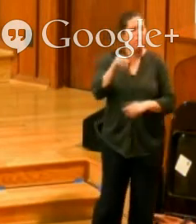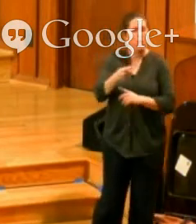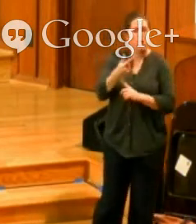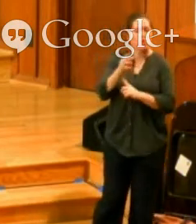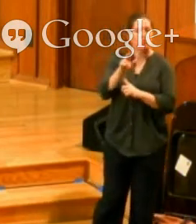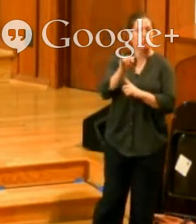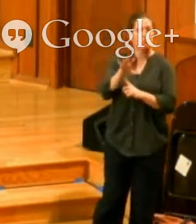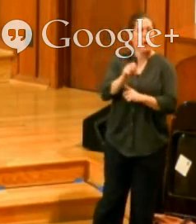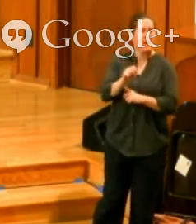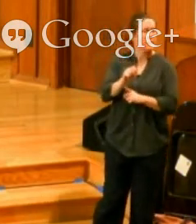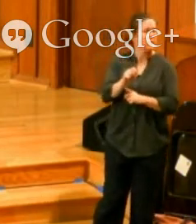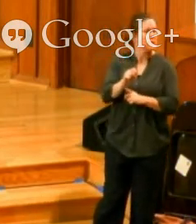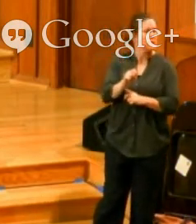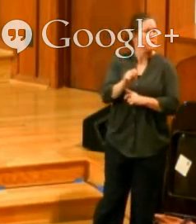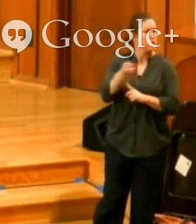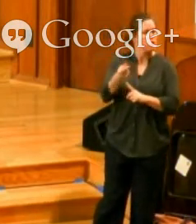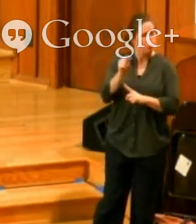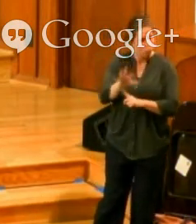grace?